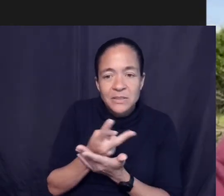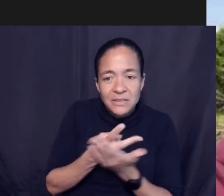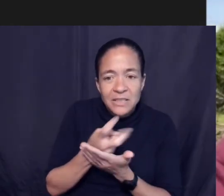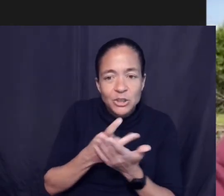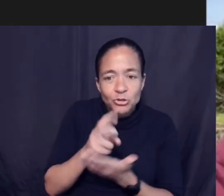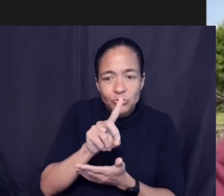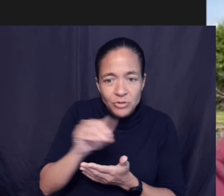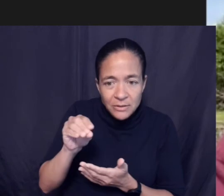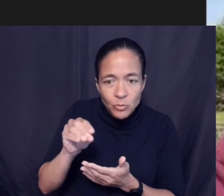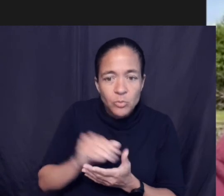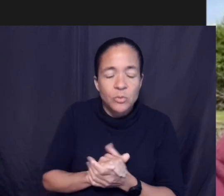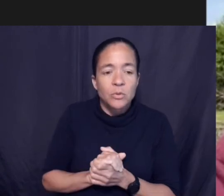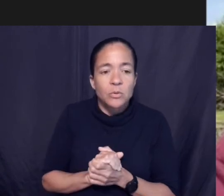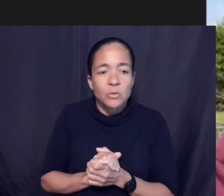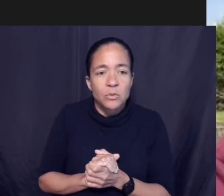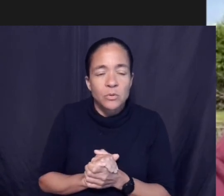disorder.